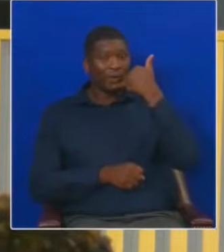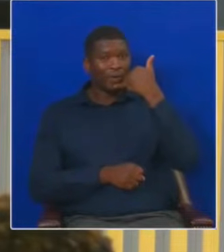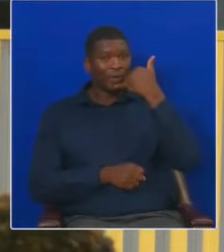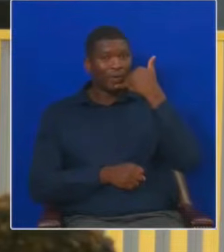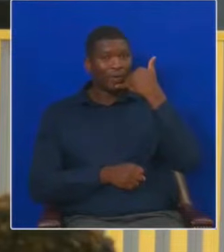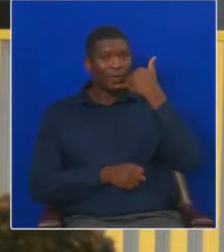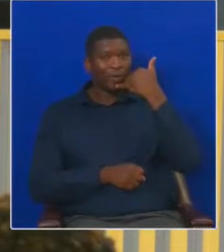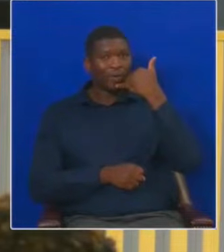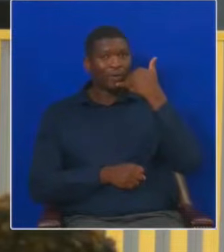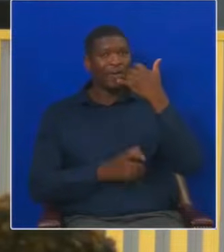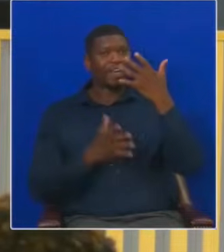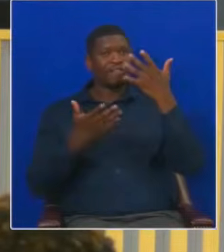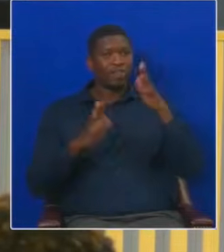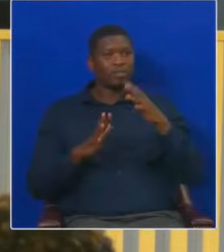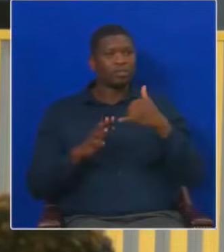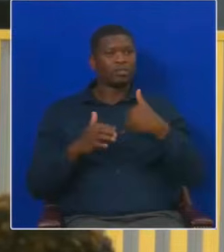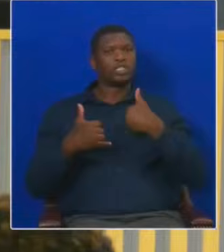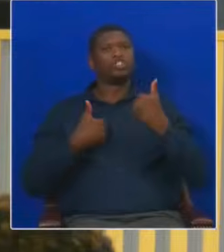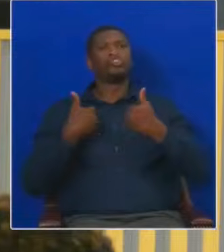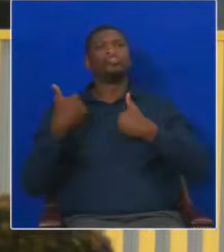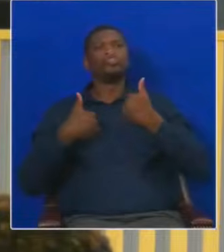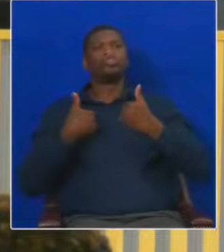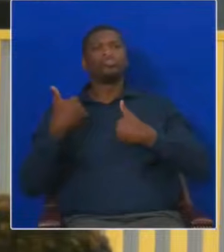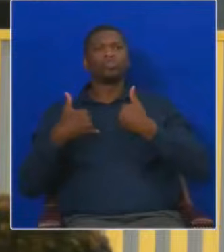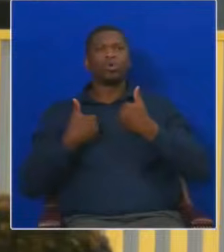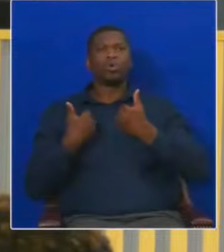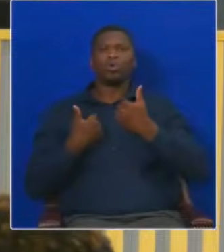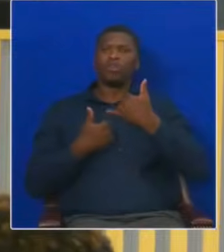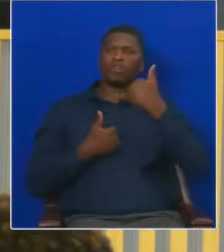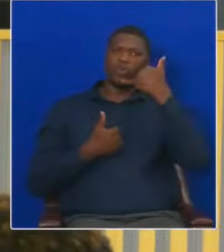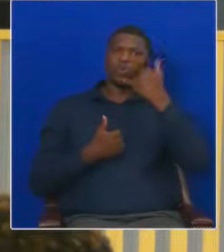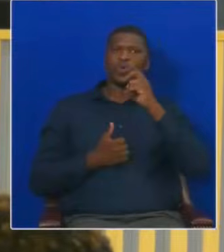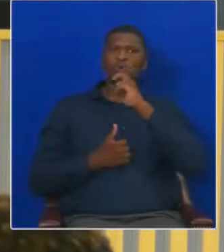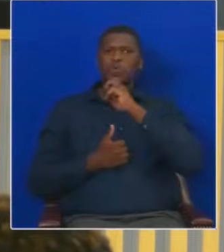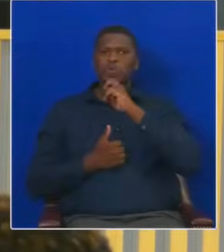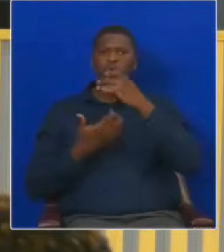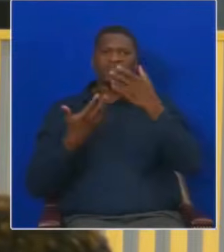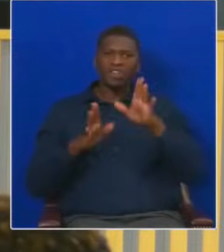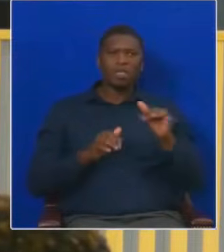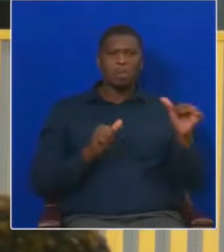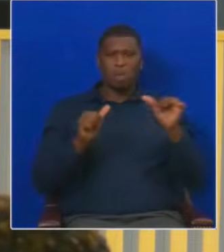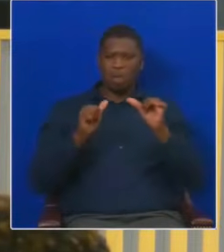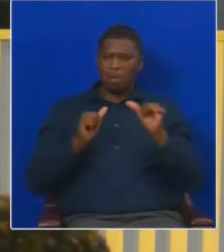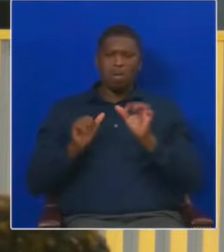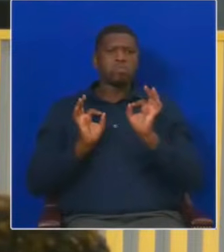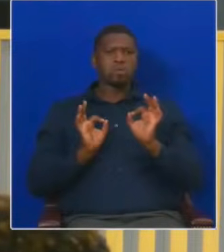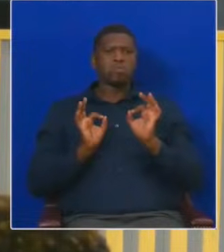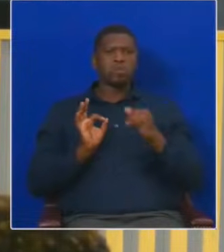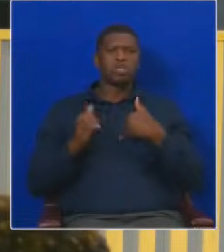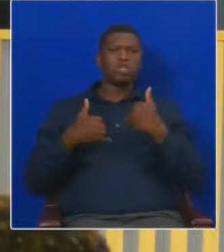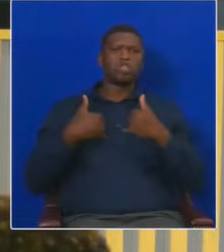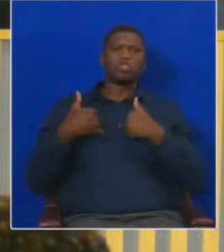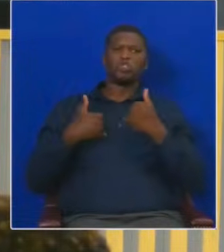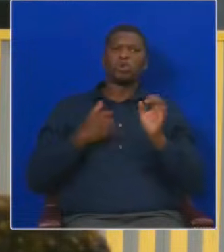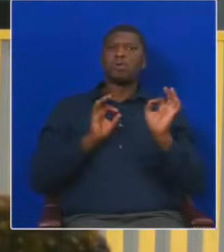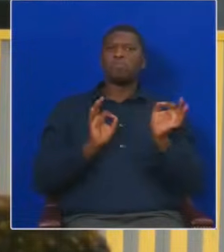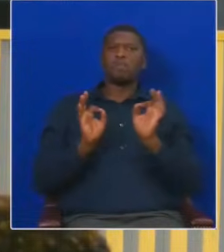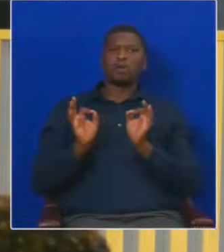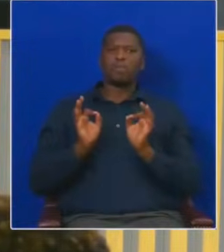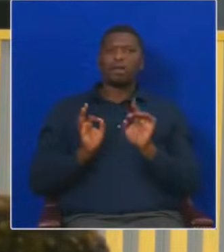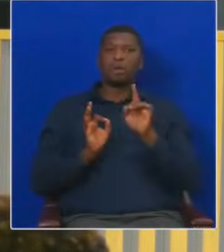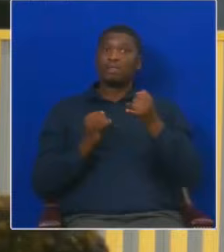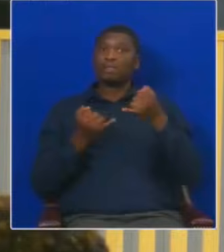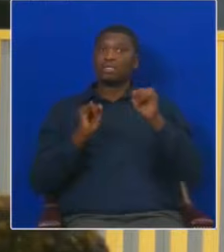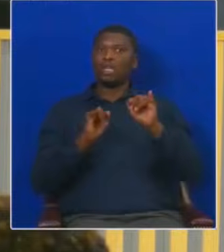enjoyed the warmth of them being burnt, as he didn't trust that the